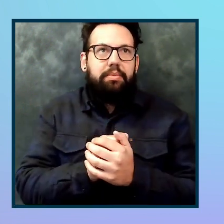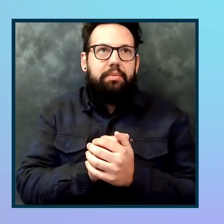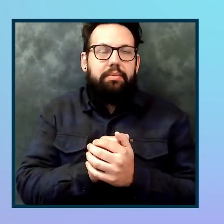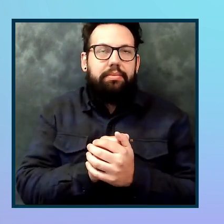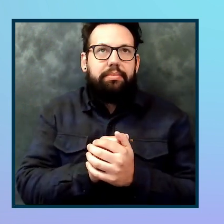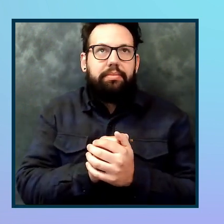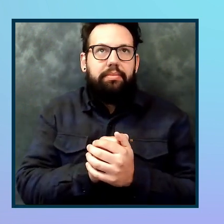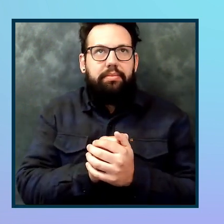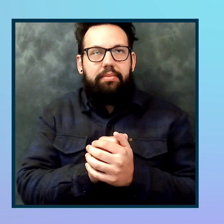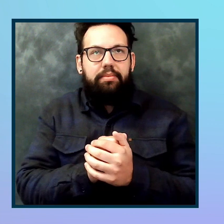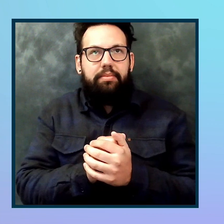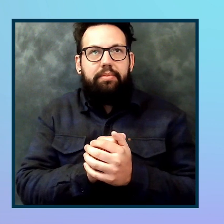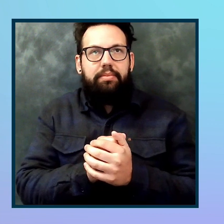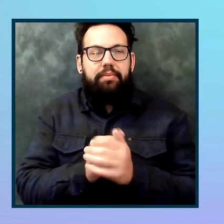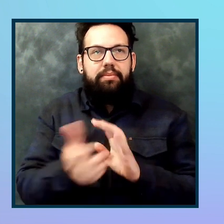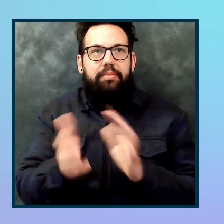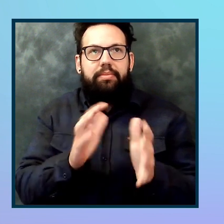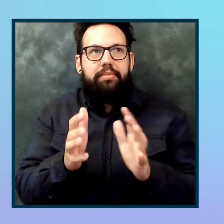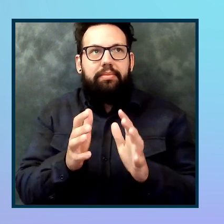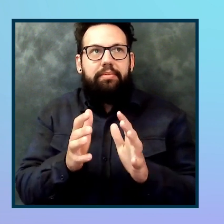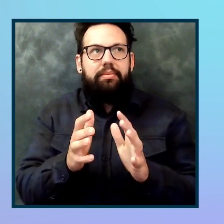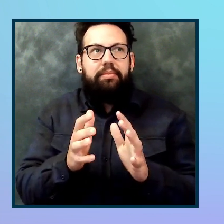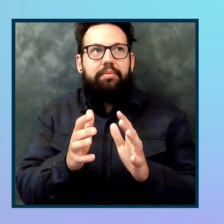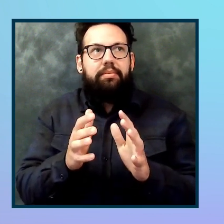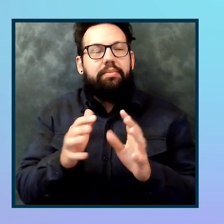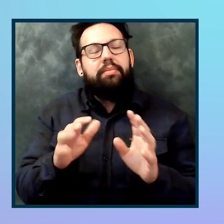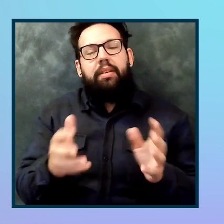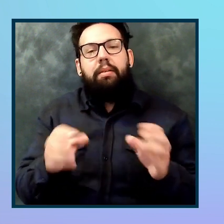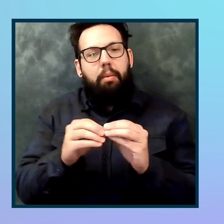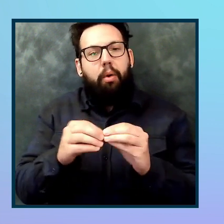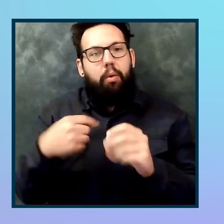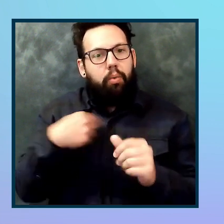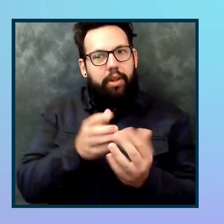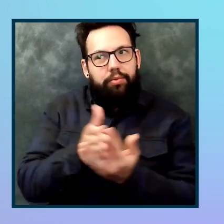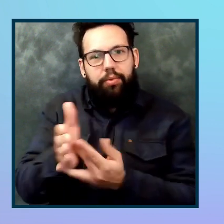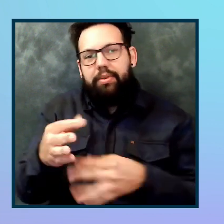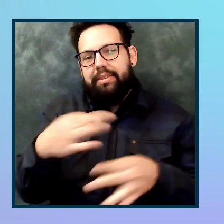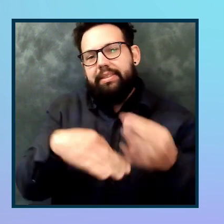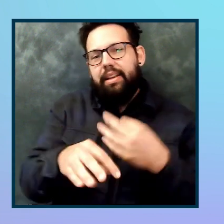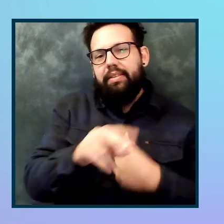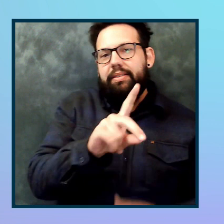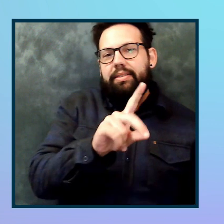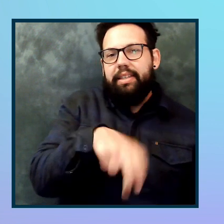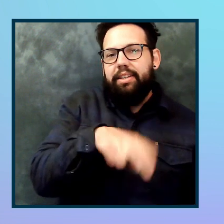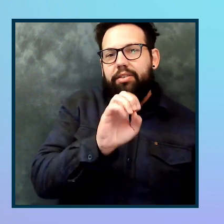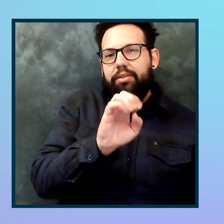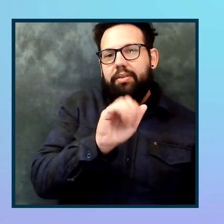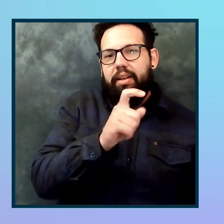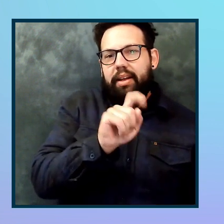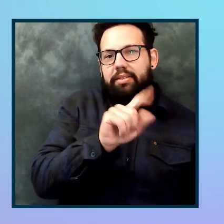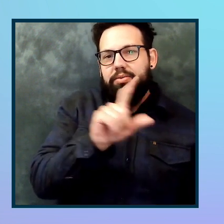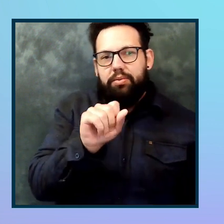using these like the DQ, A11Y, Axe tools. the reality is that we only can do something if